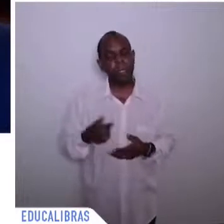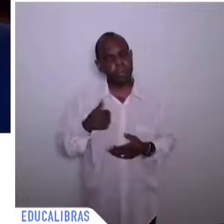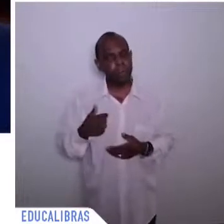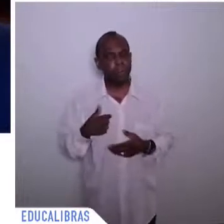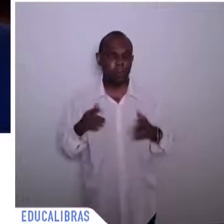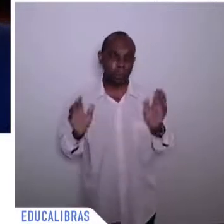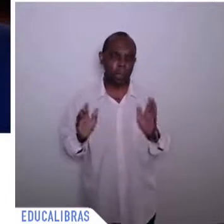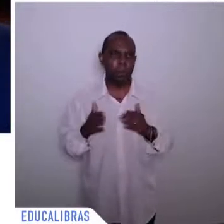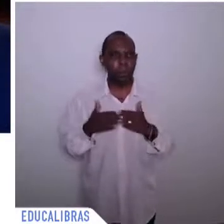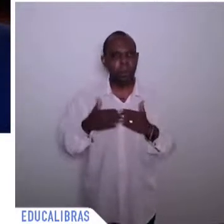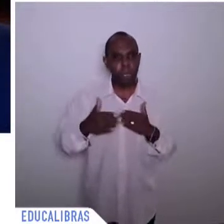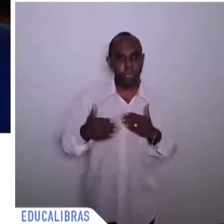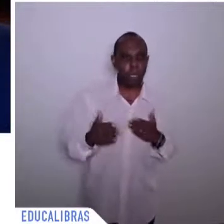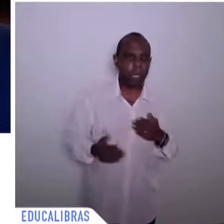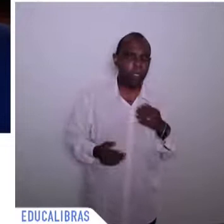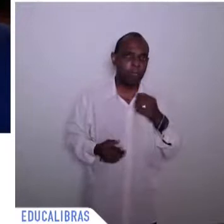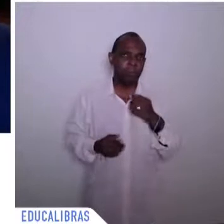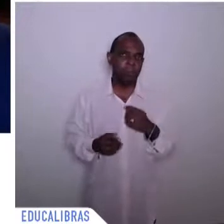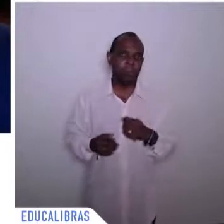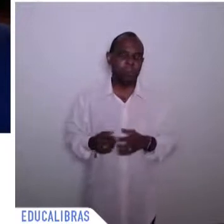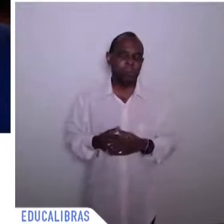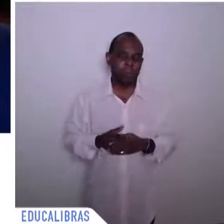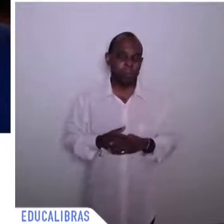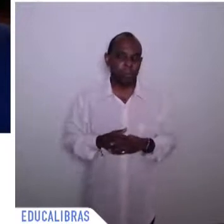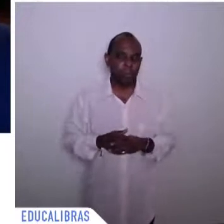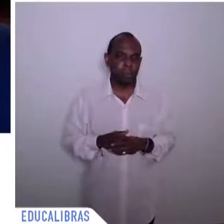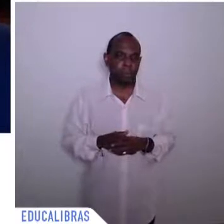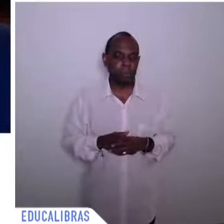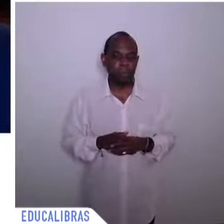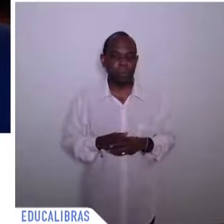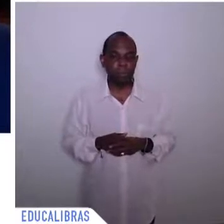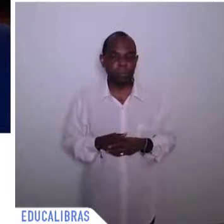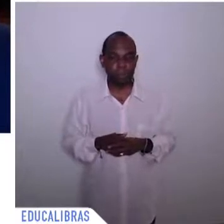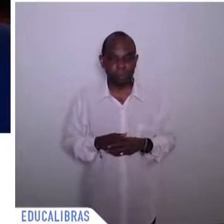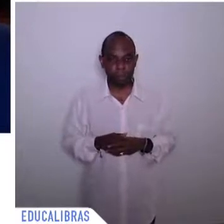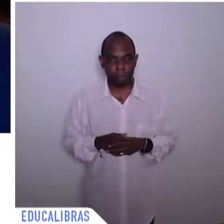We can start by summarizing Brazil.